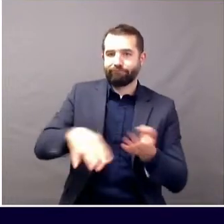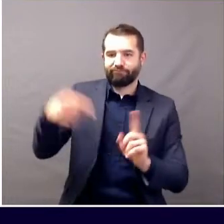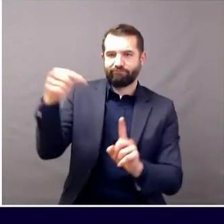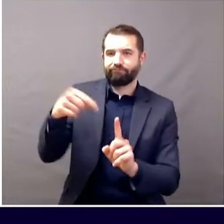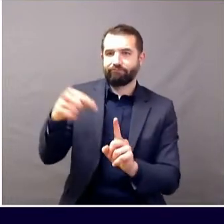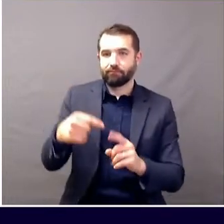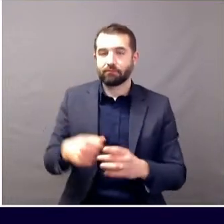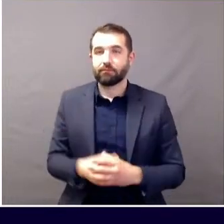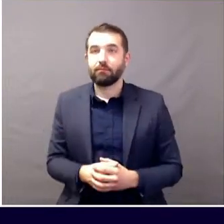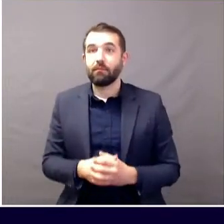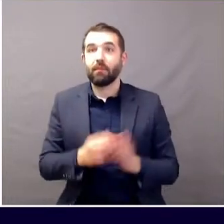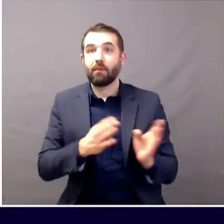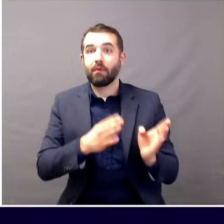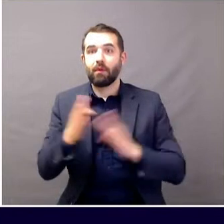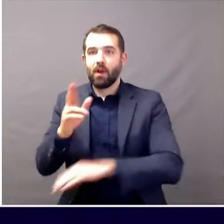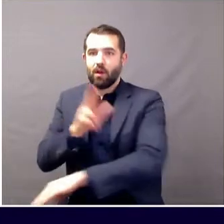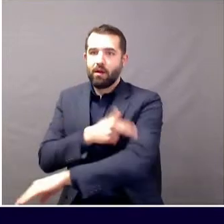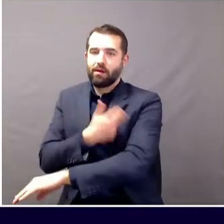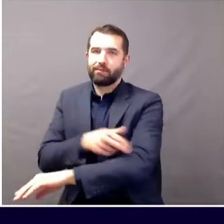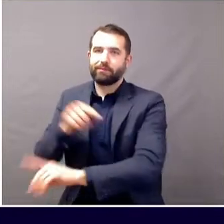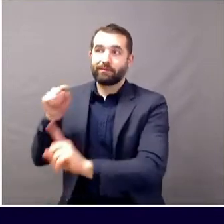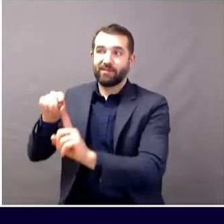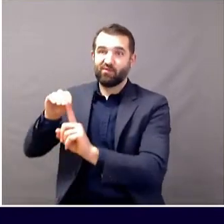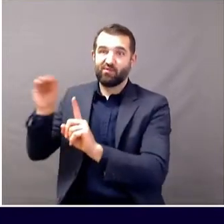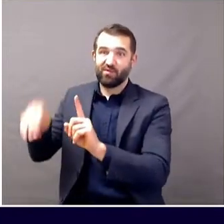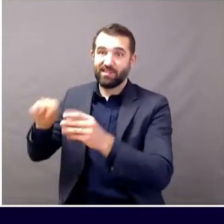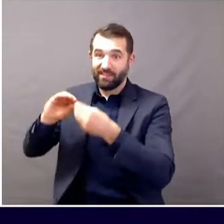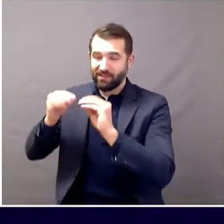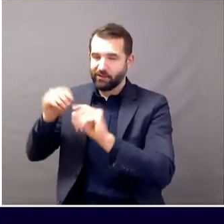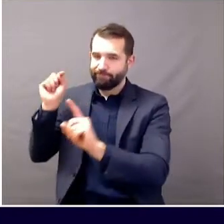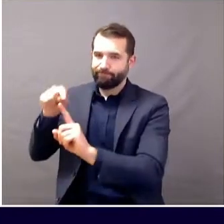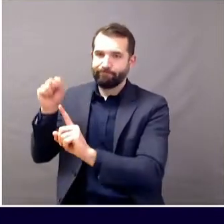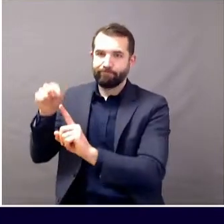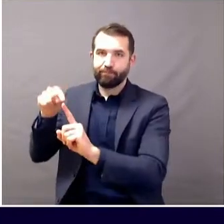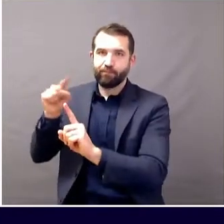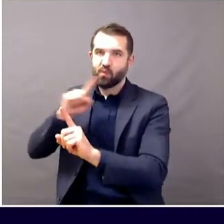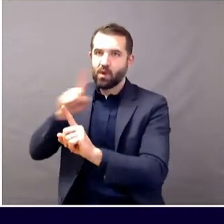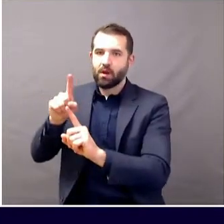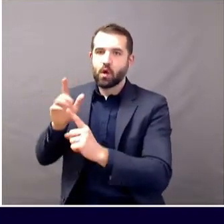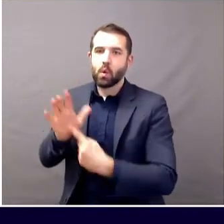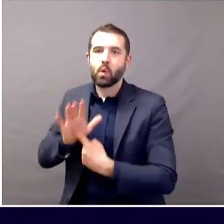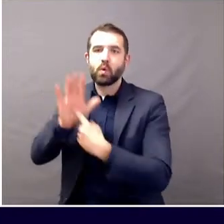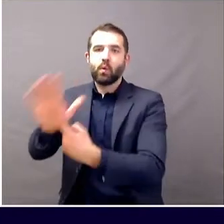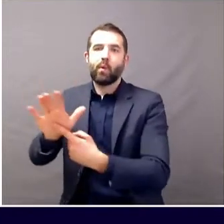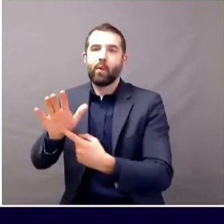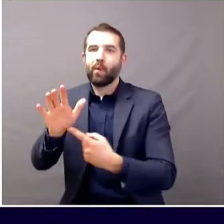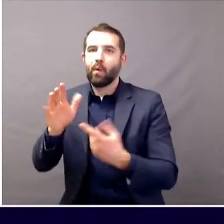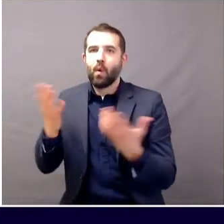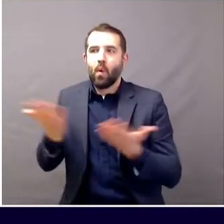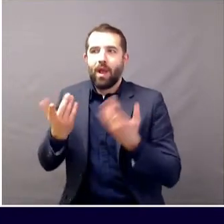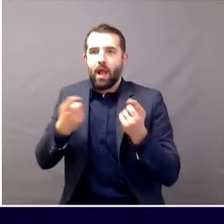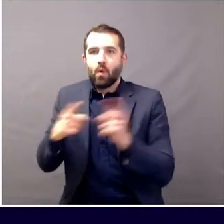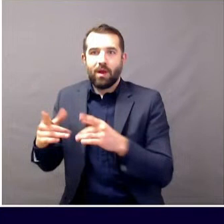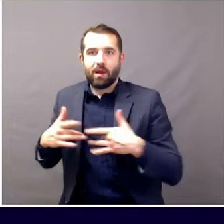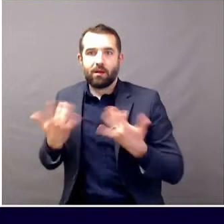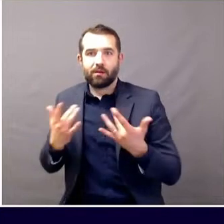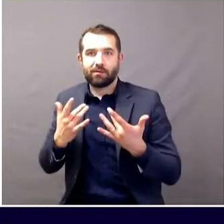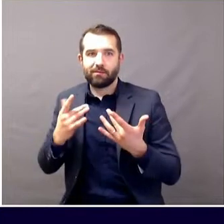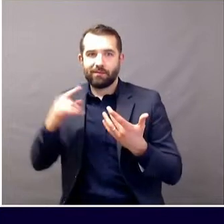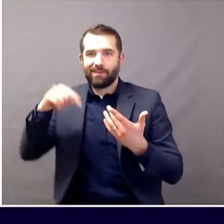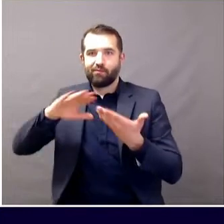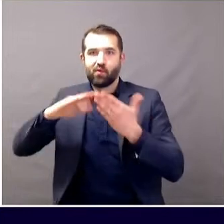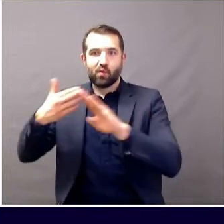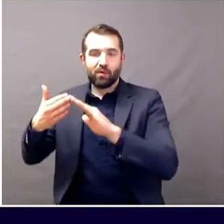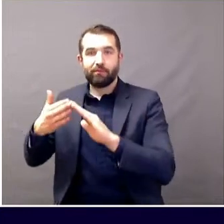is relatively fixed. And it also, again, in a glance, tells you what's going on both in the community, as well as gives you a sense,